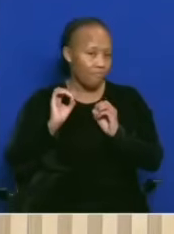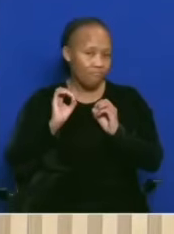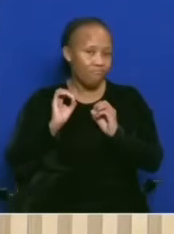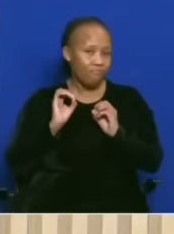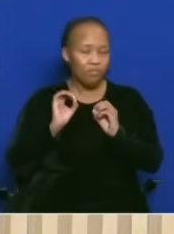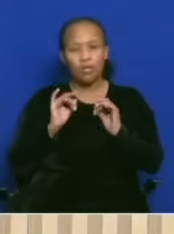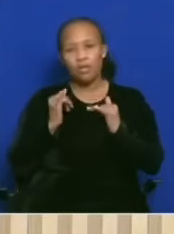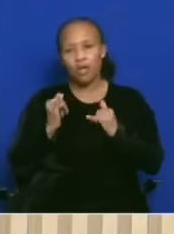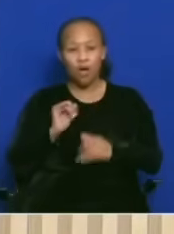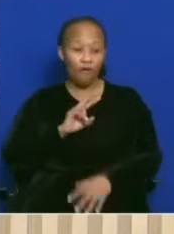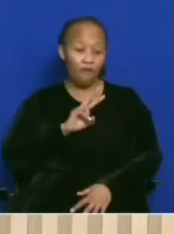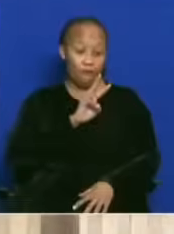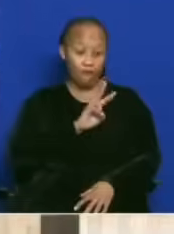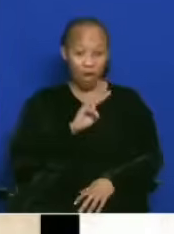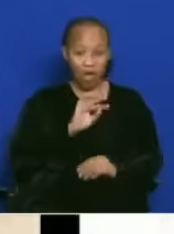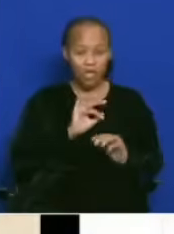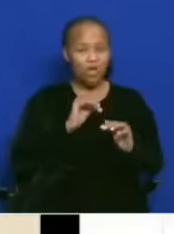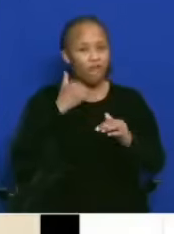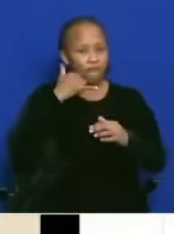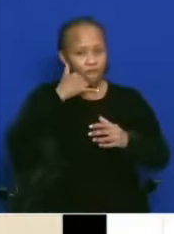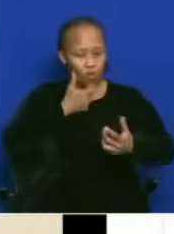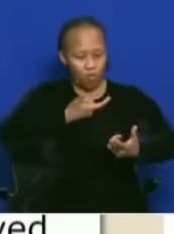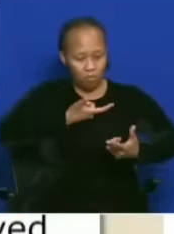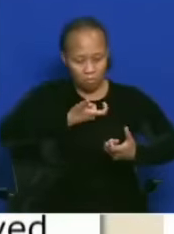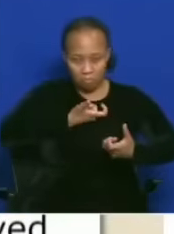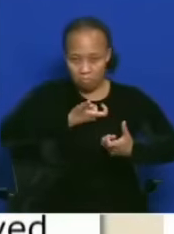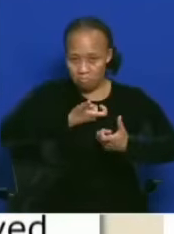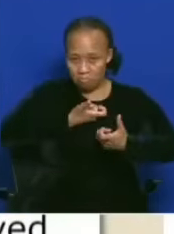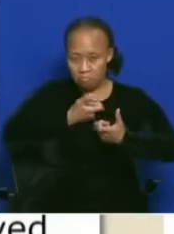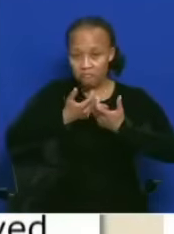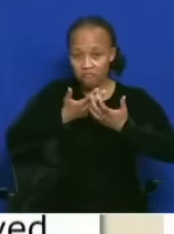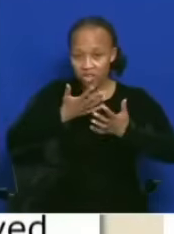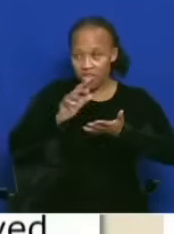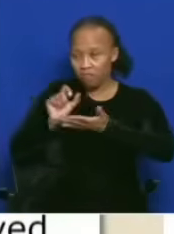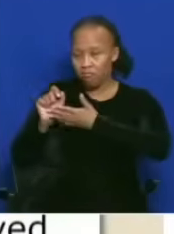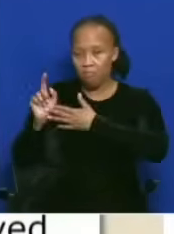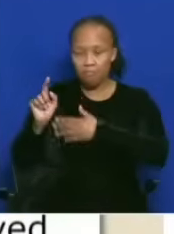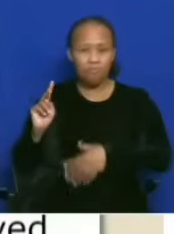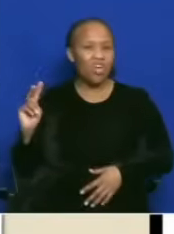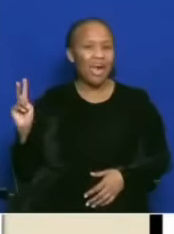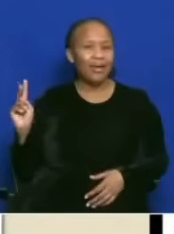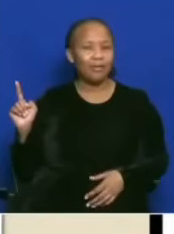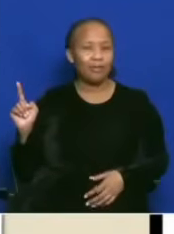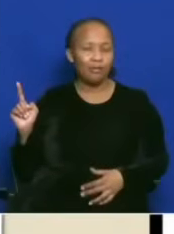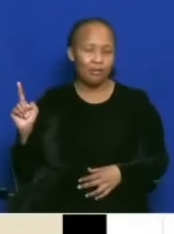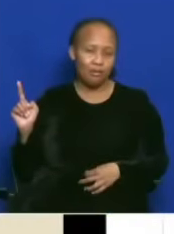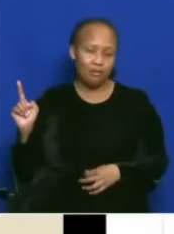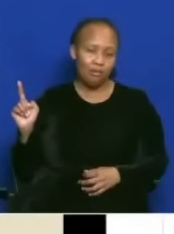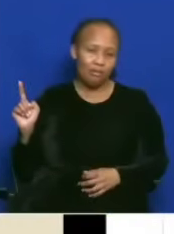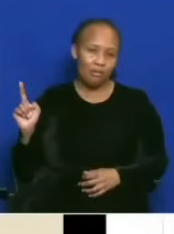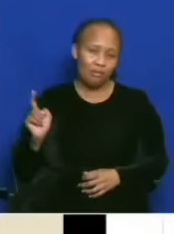Valley to General Khan, and this will need to be